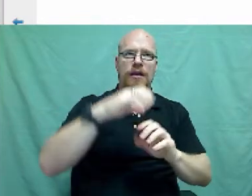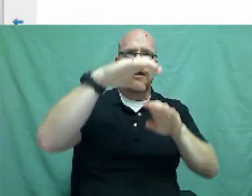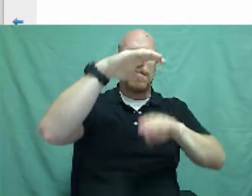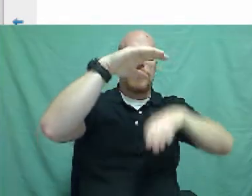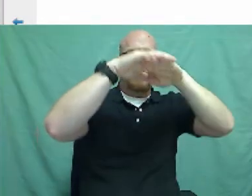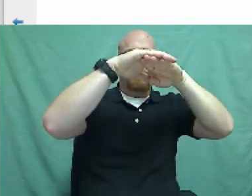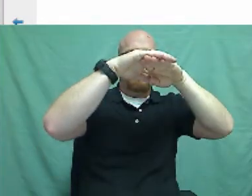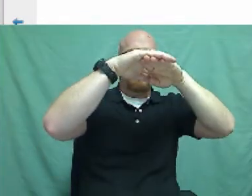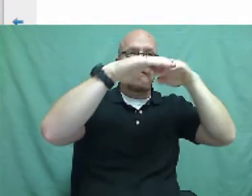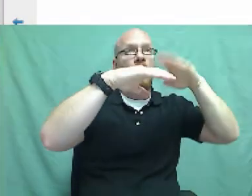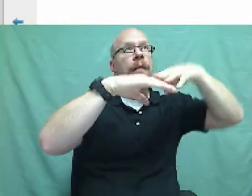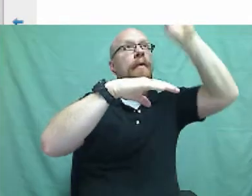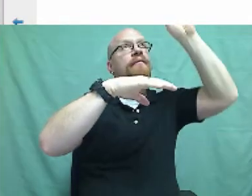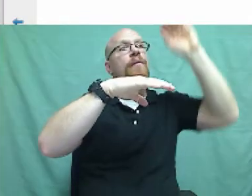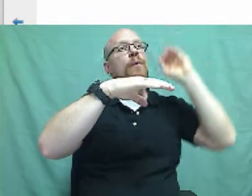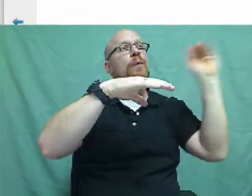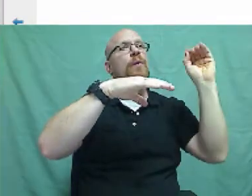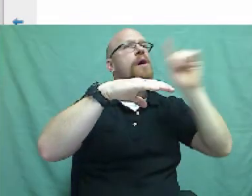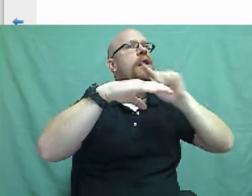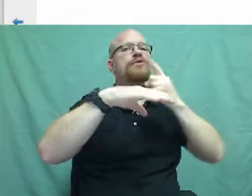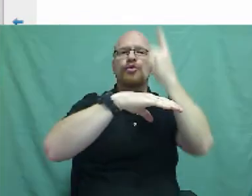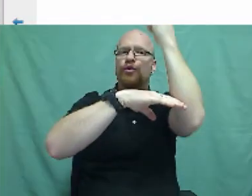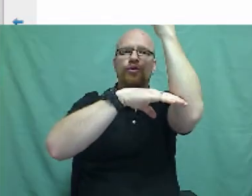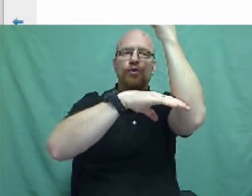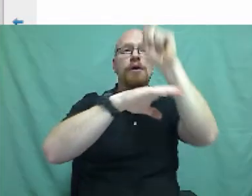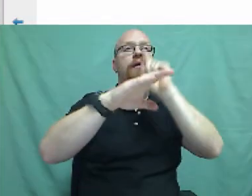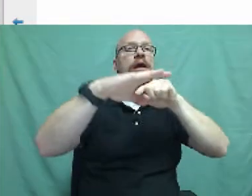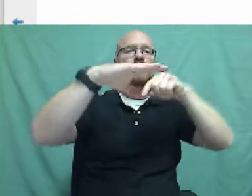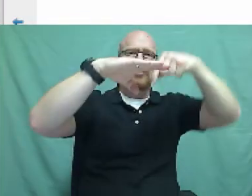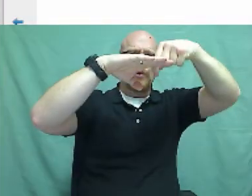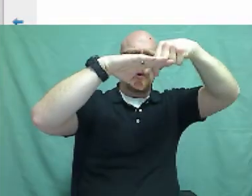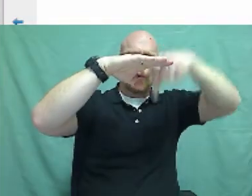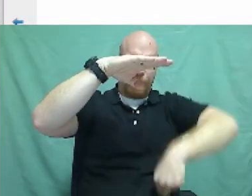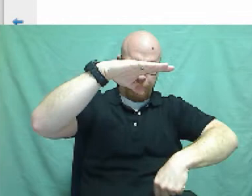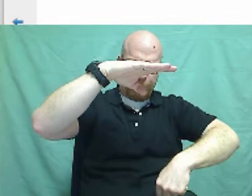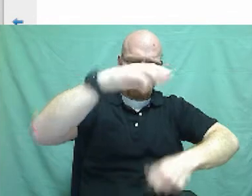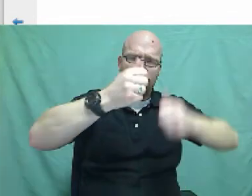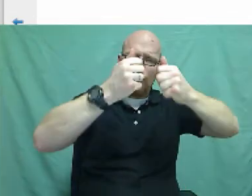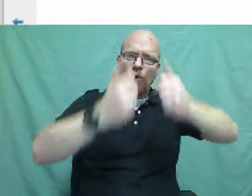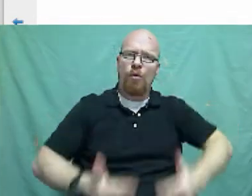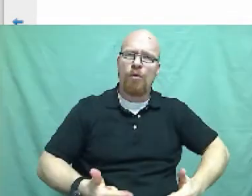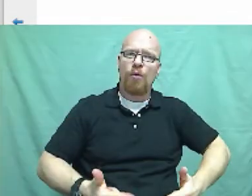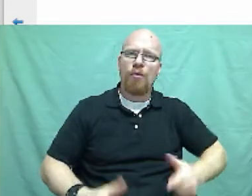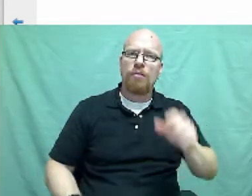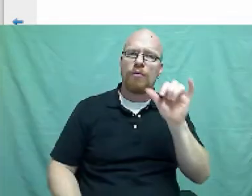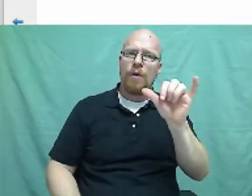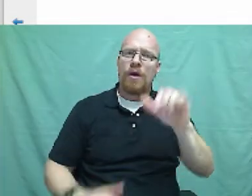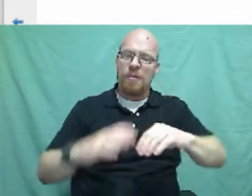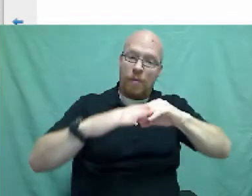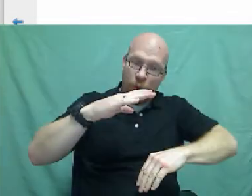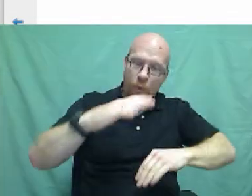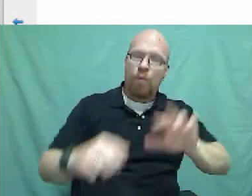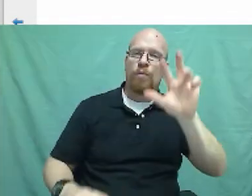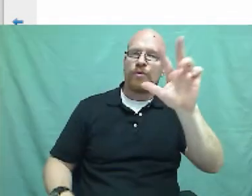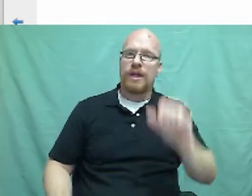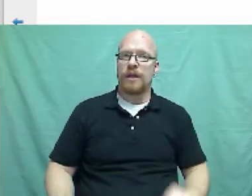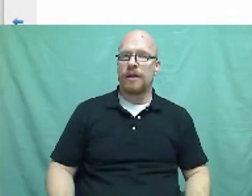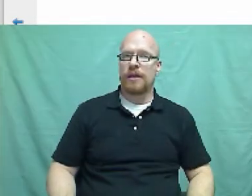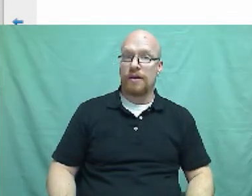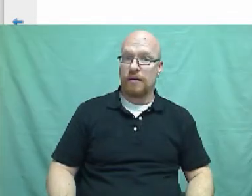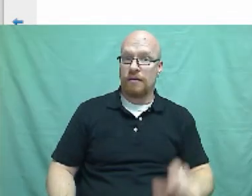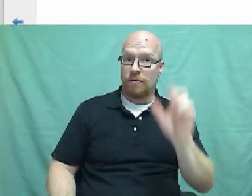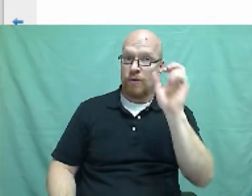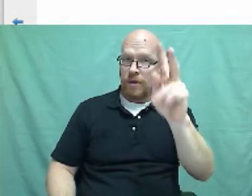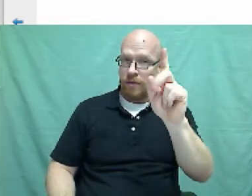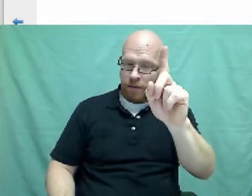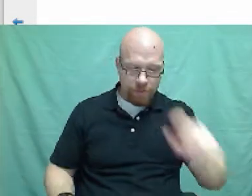5, 3 is the coordinates of the vertex. There are no answers above 3. All of the y values,